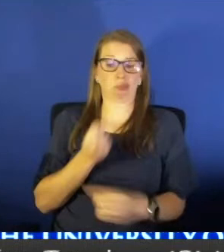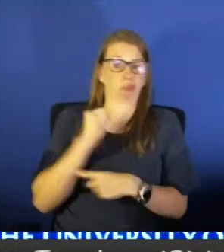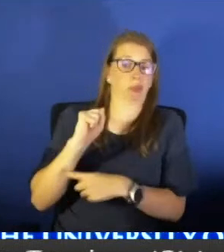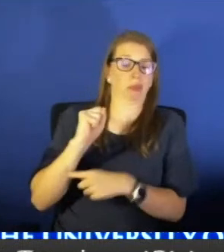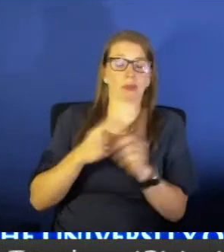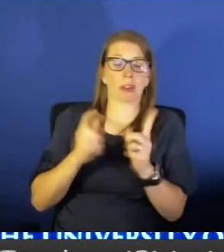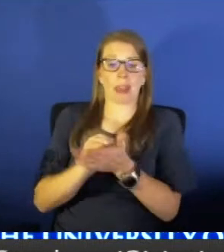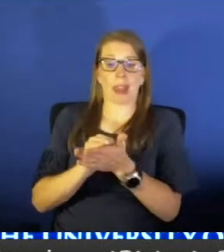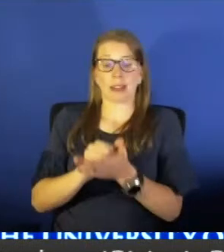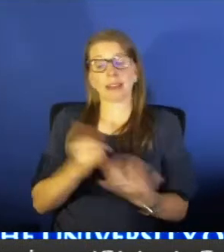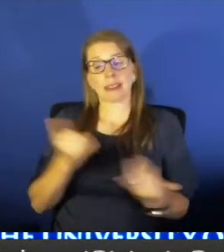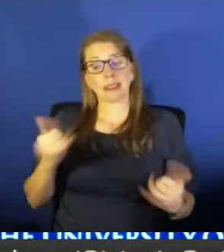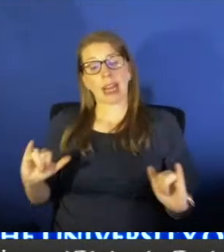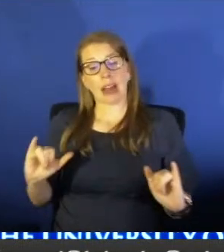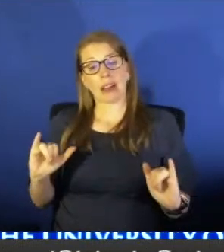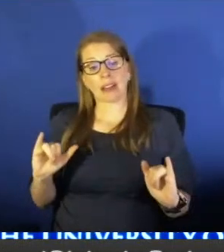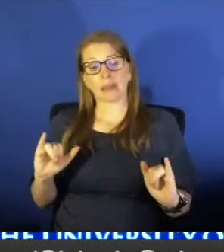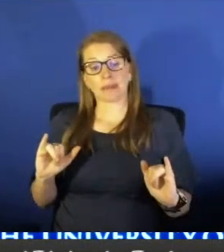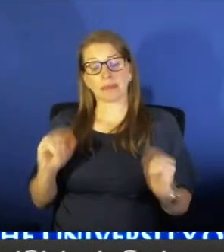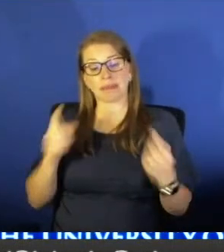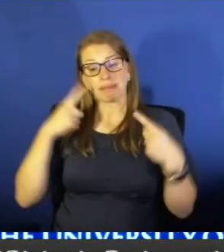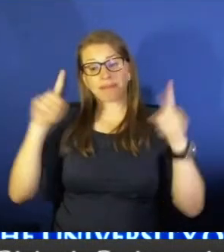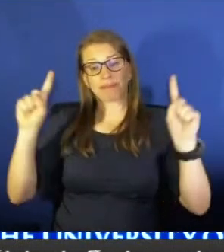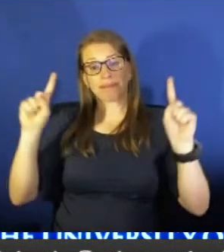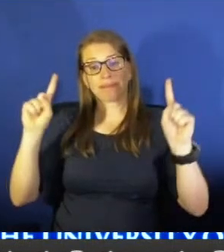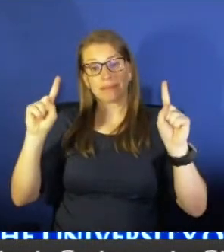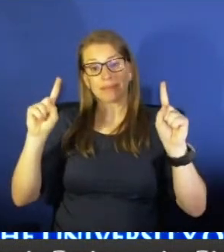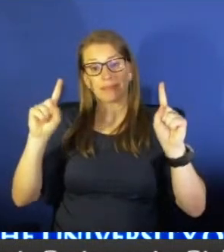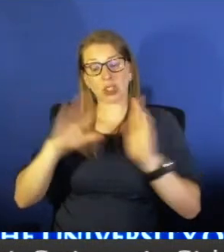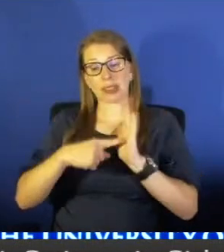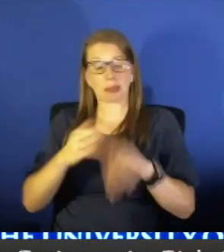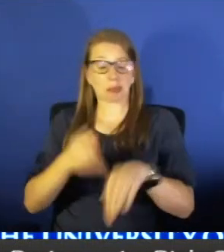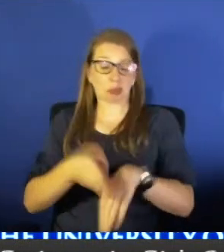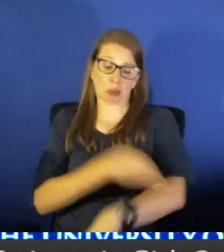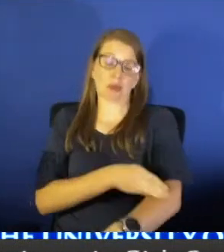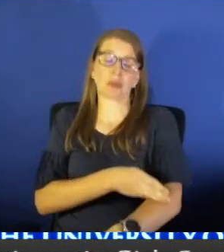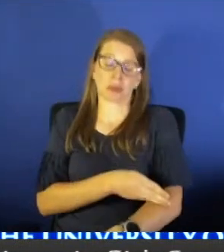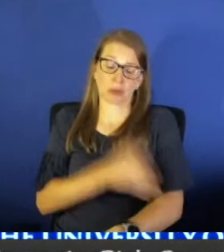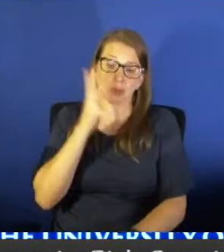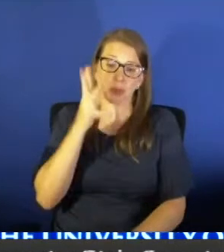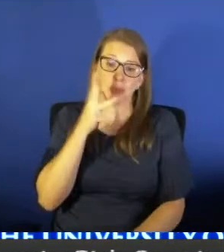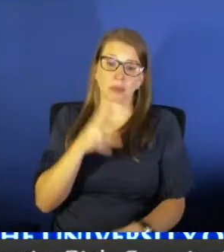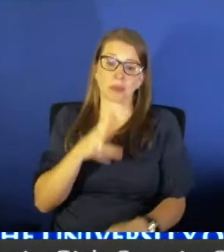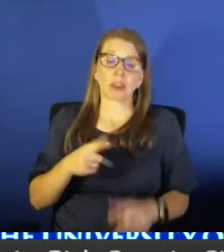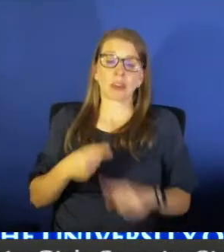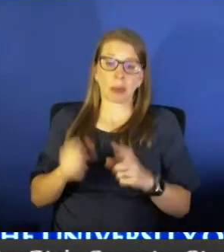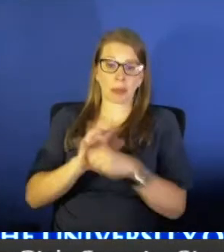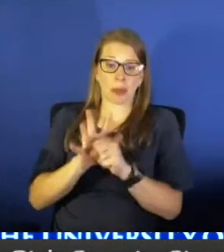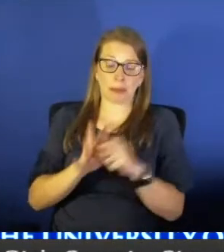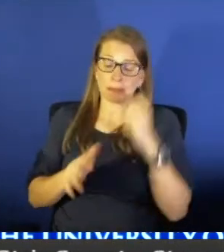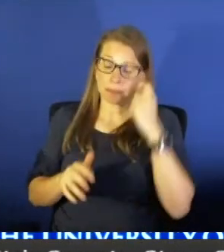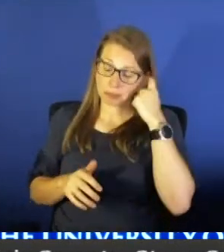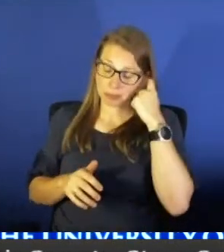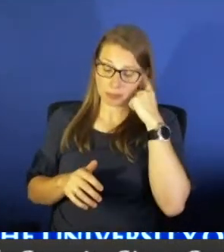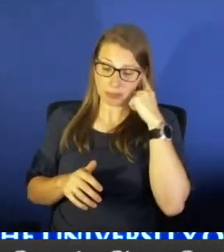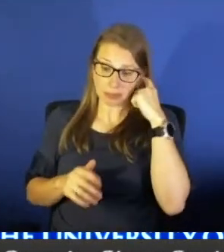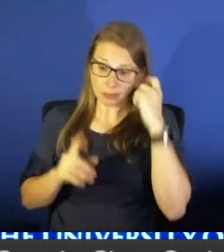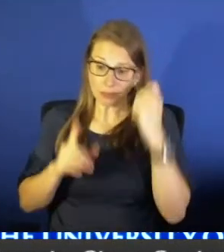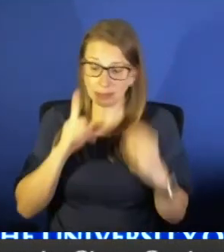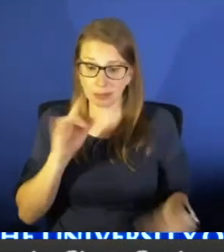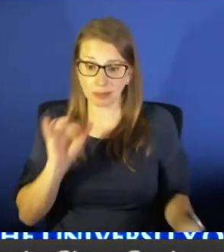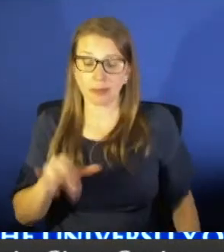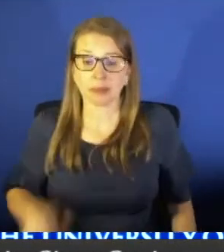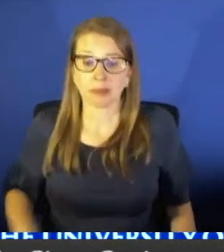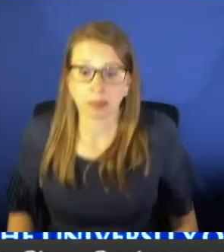does have effect on improving your symptoms and your chance of going to the hospital. But I think that's important. What you said